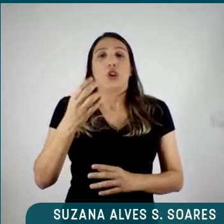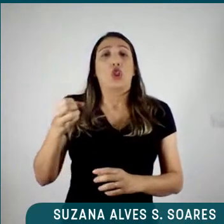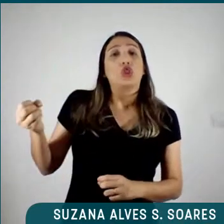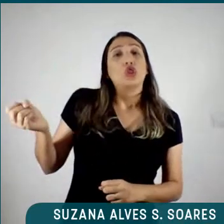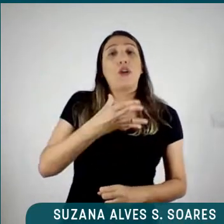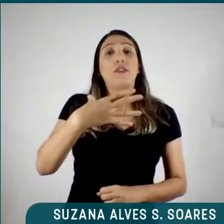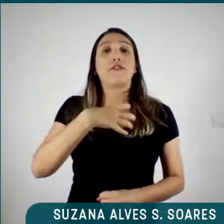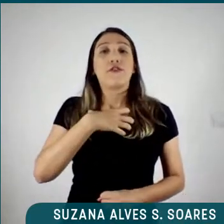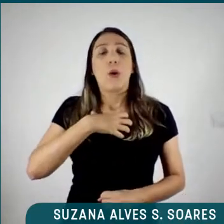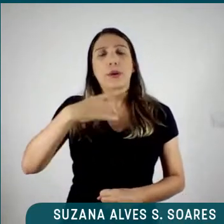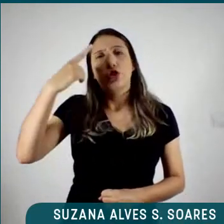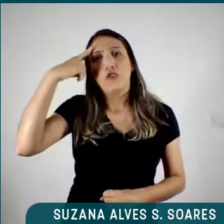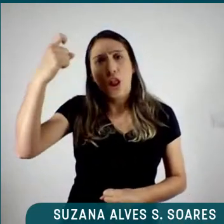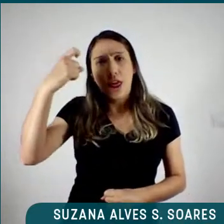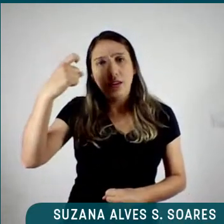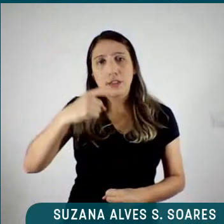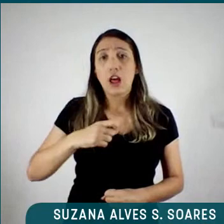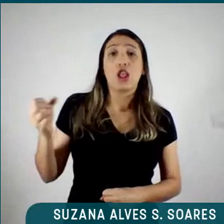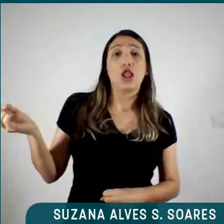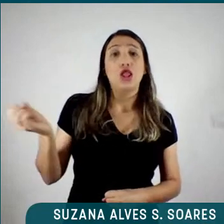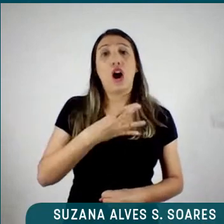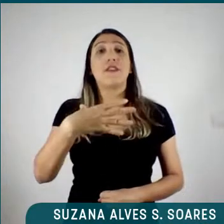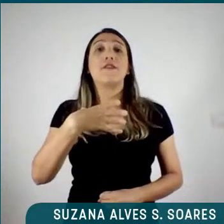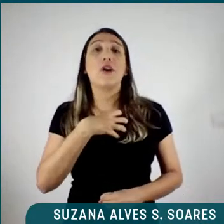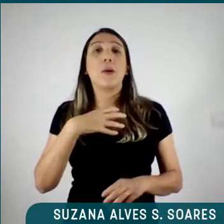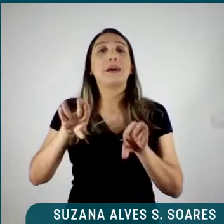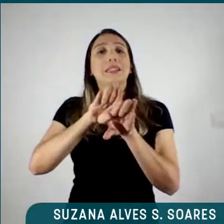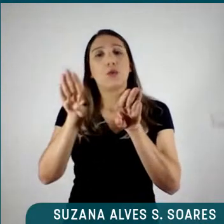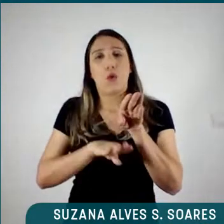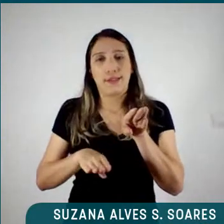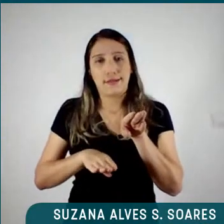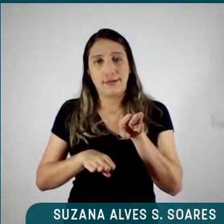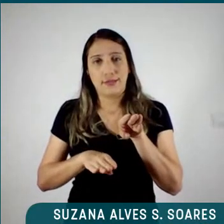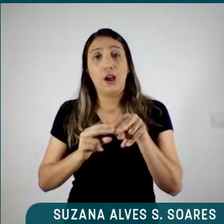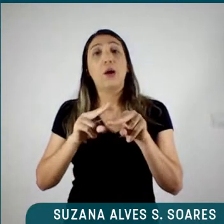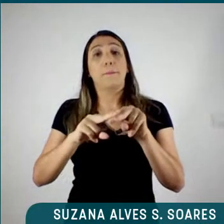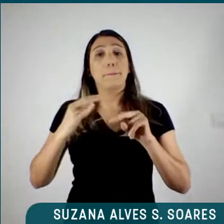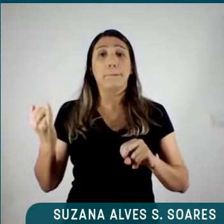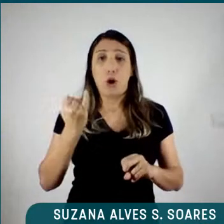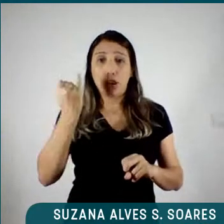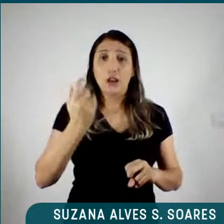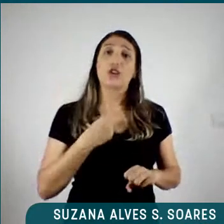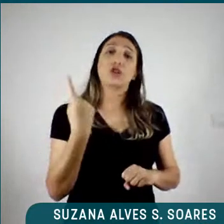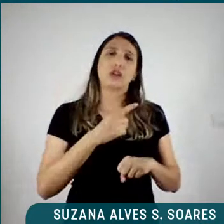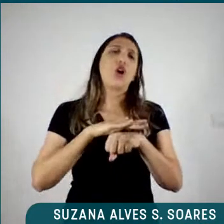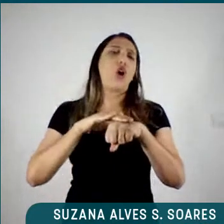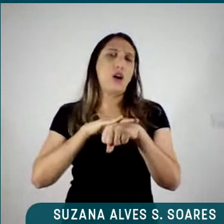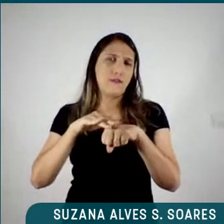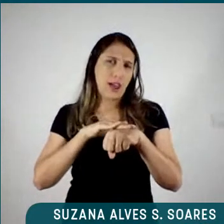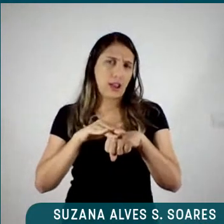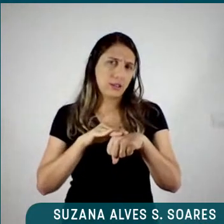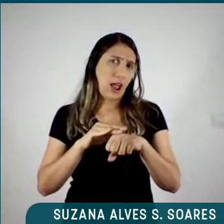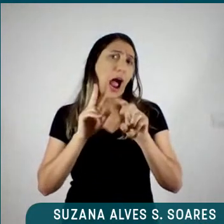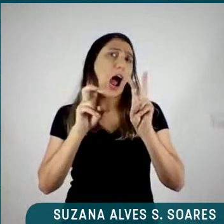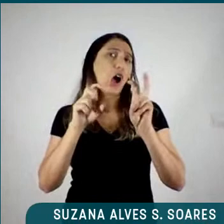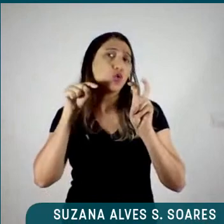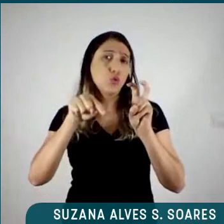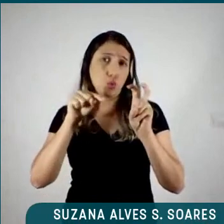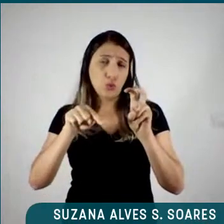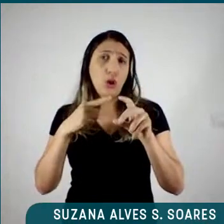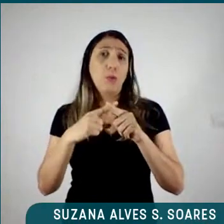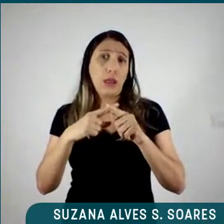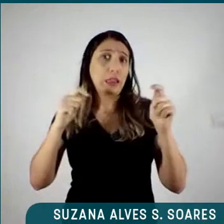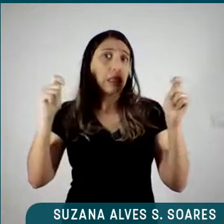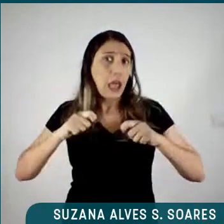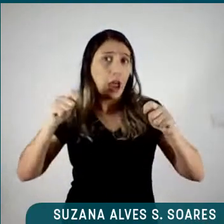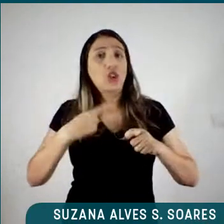pandemic created new ways of violence, new inequalities among gender.